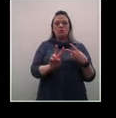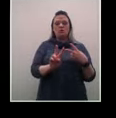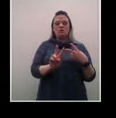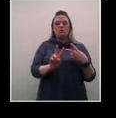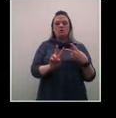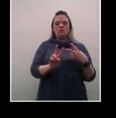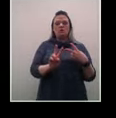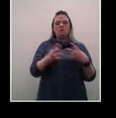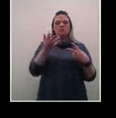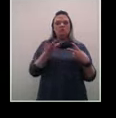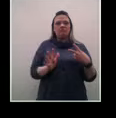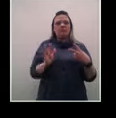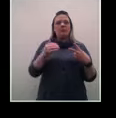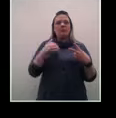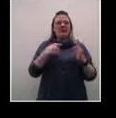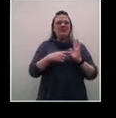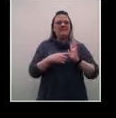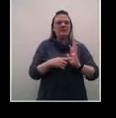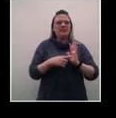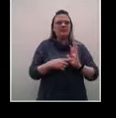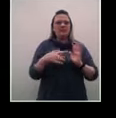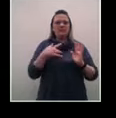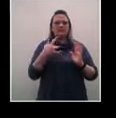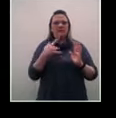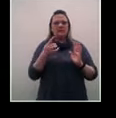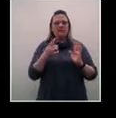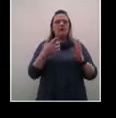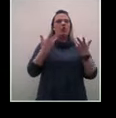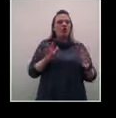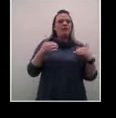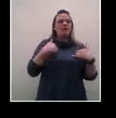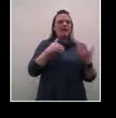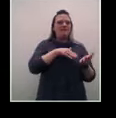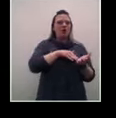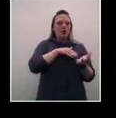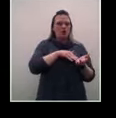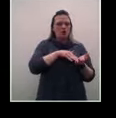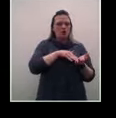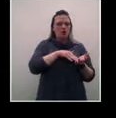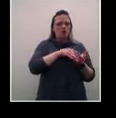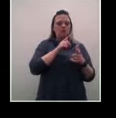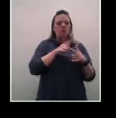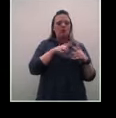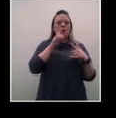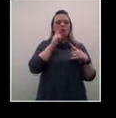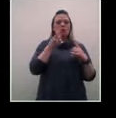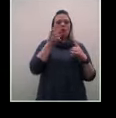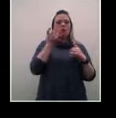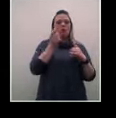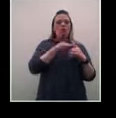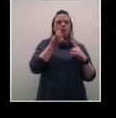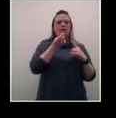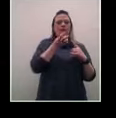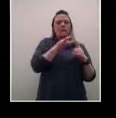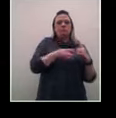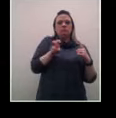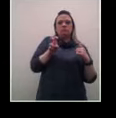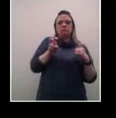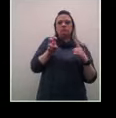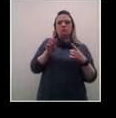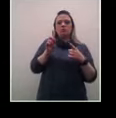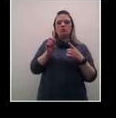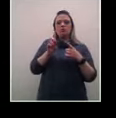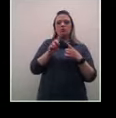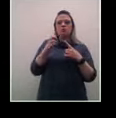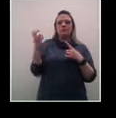you have COVID-19 symptoms and you have a primary care provider, you'll be automatically put into the